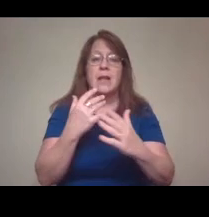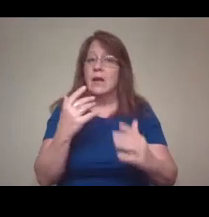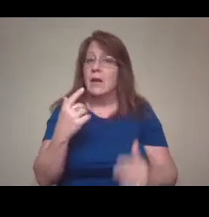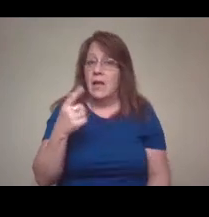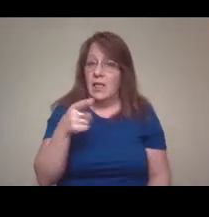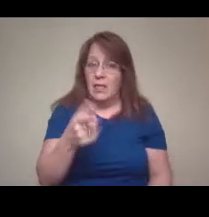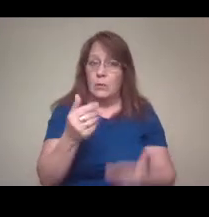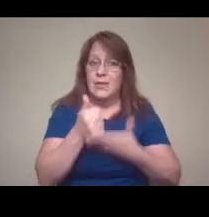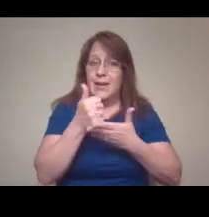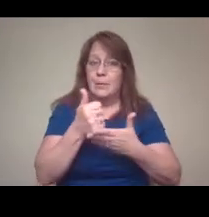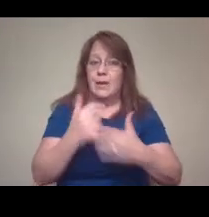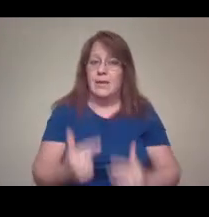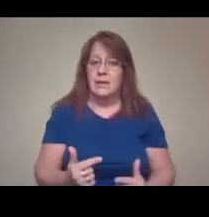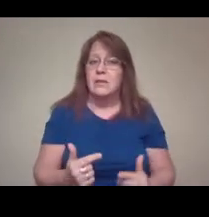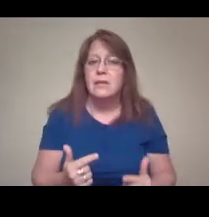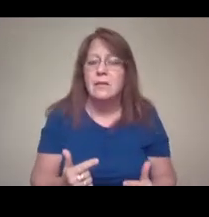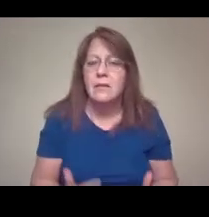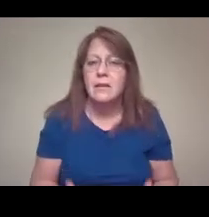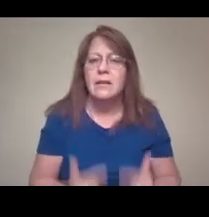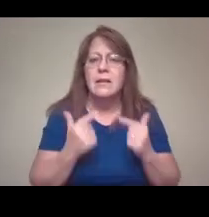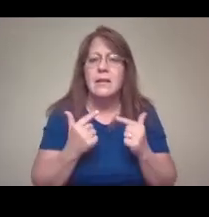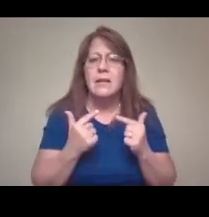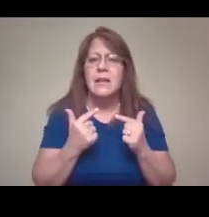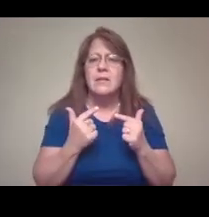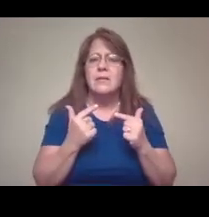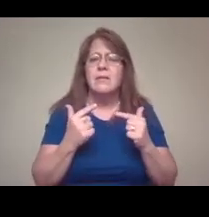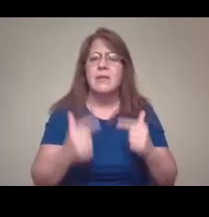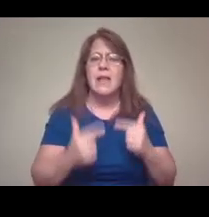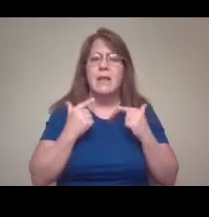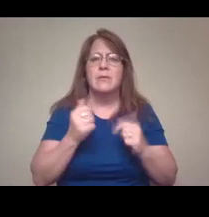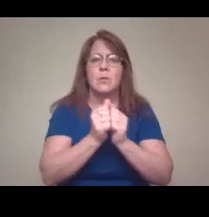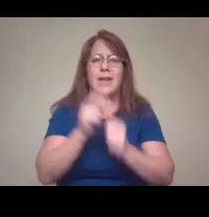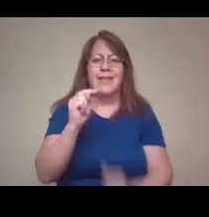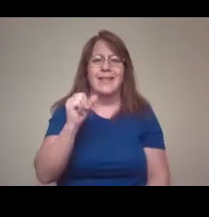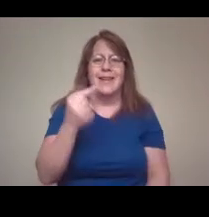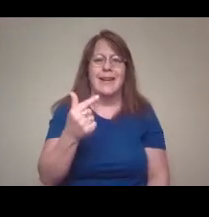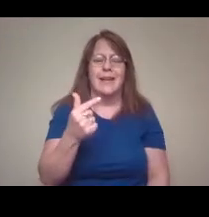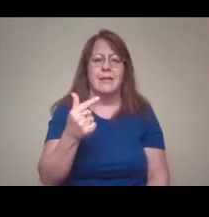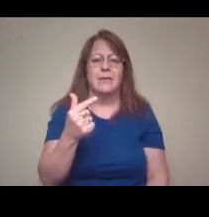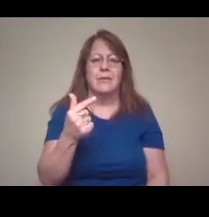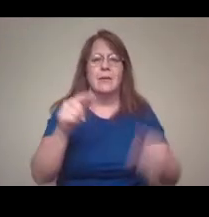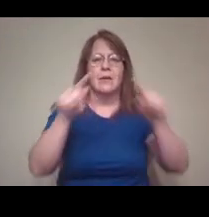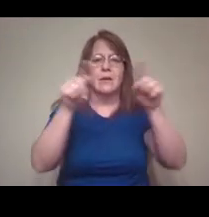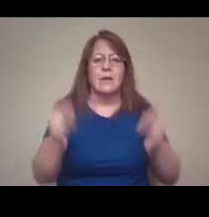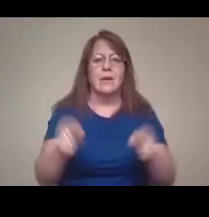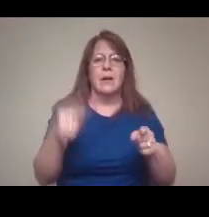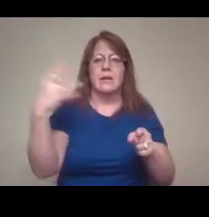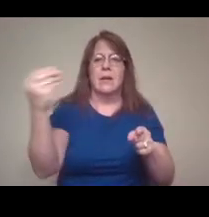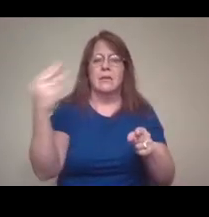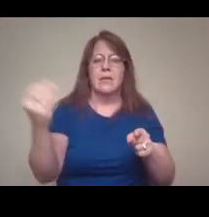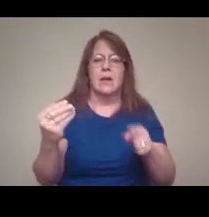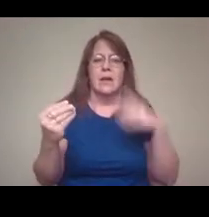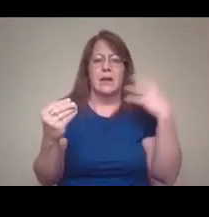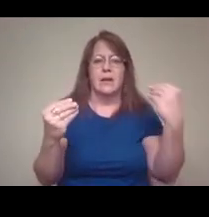negative outcomes. On this graphic, the risk factors are the experiences around the circle in dark blue. and these can include life and